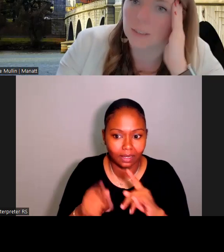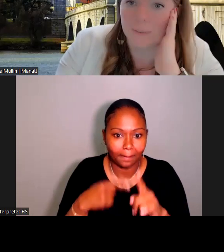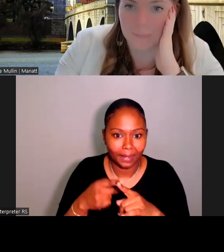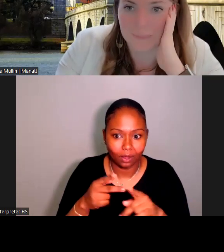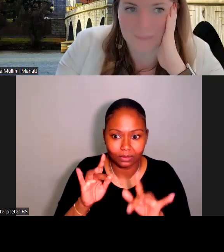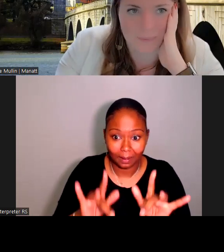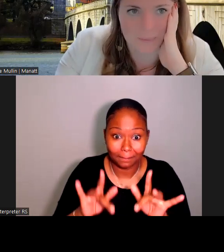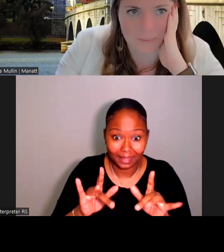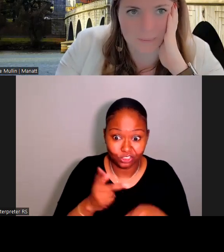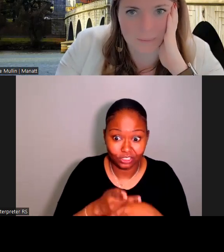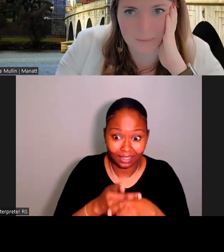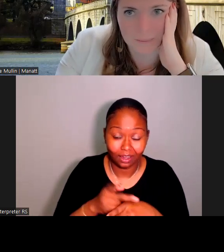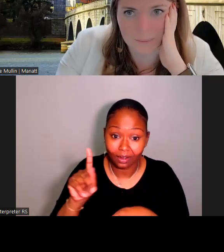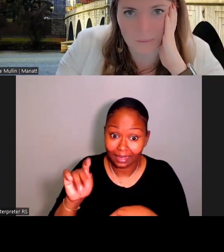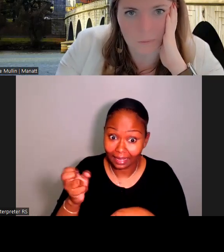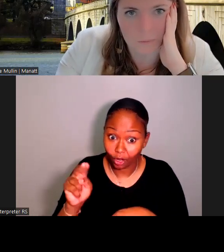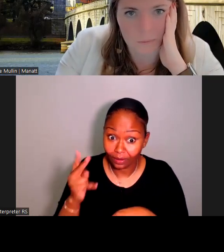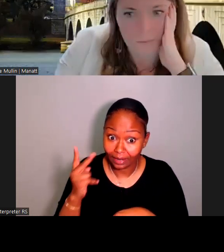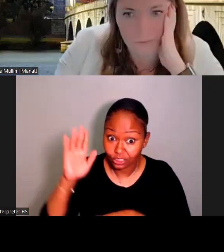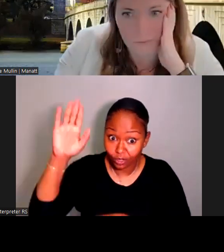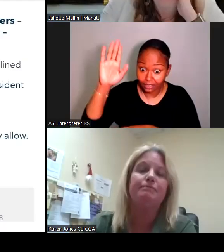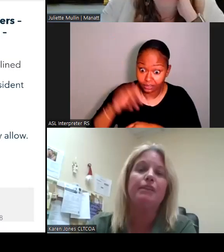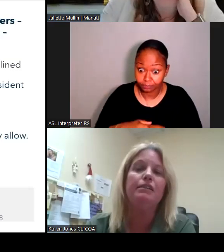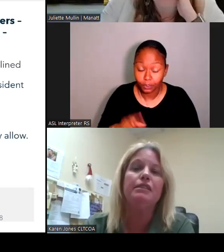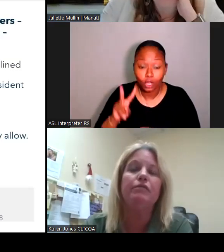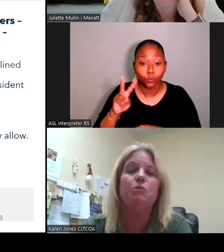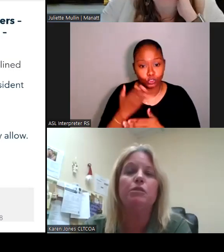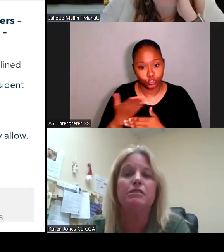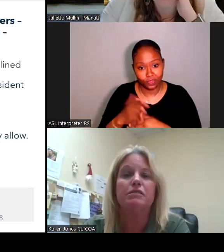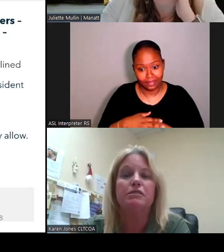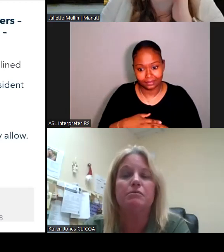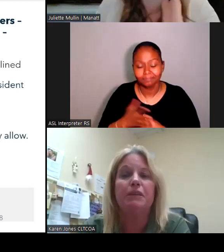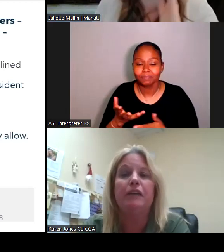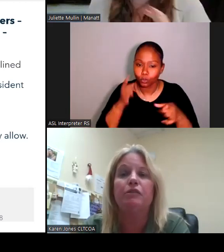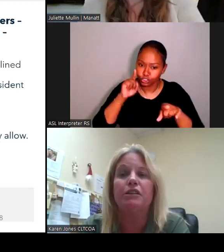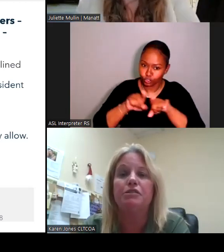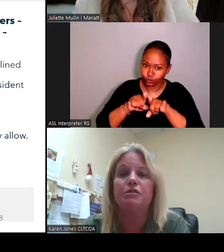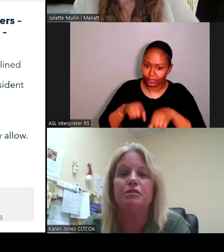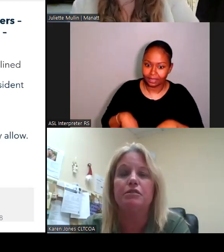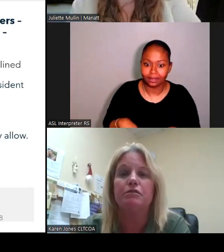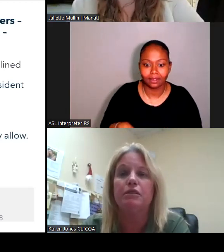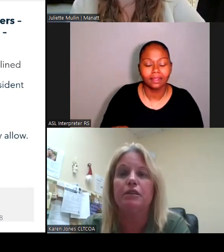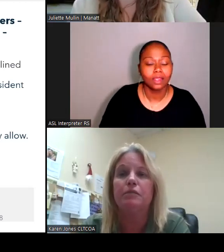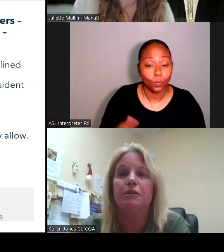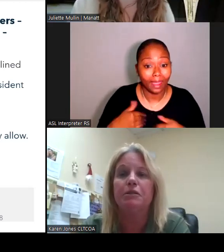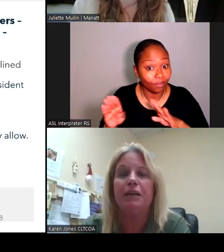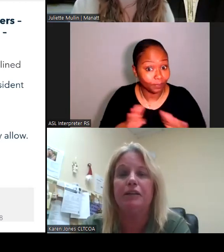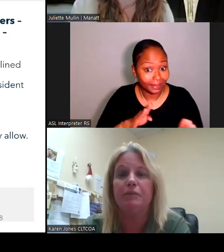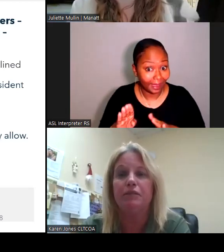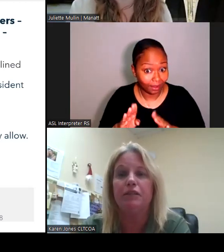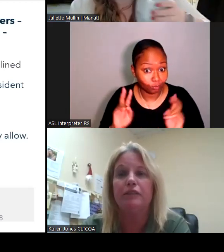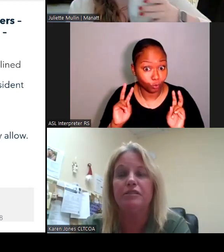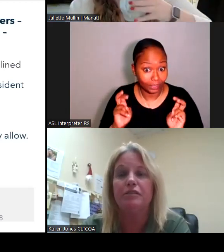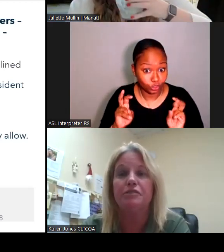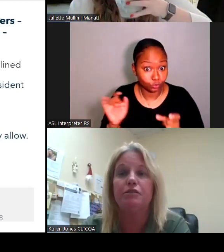hand. So 2 things. I want to agree that it's definitely more, there's behavioral issues also. During the